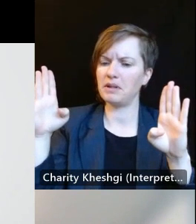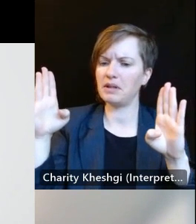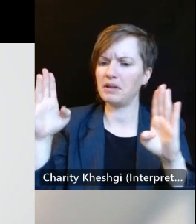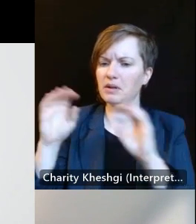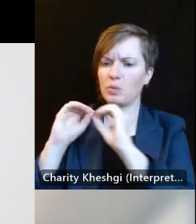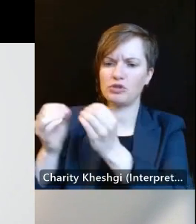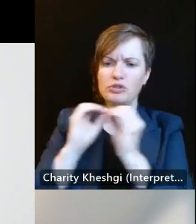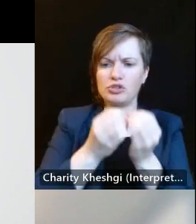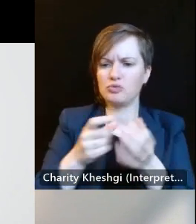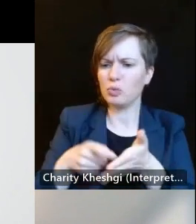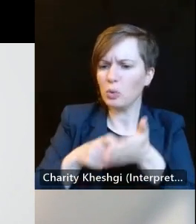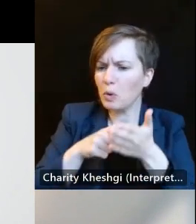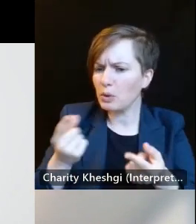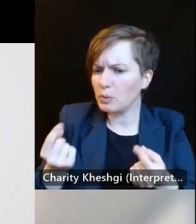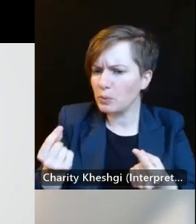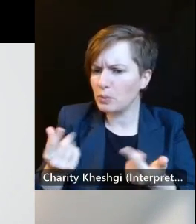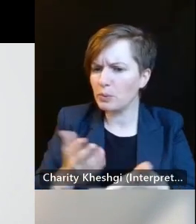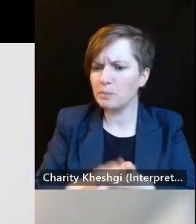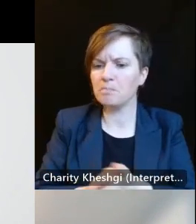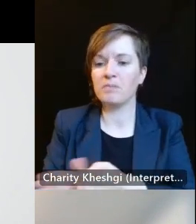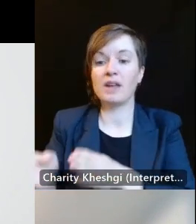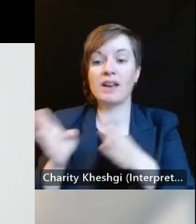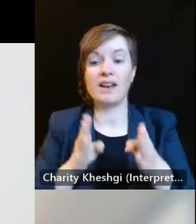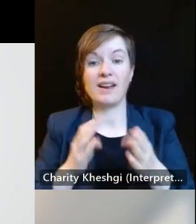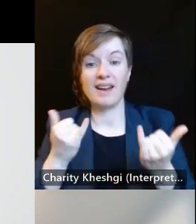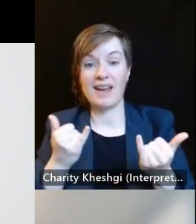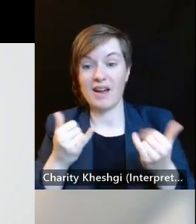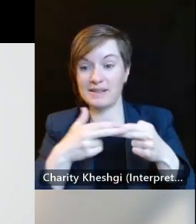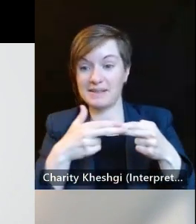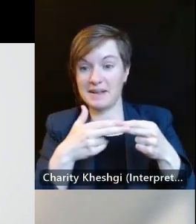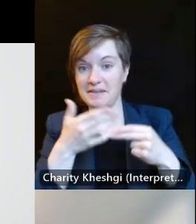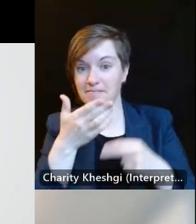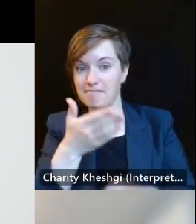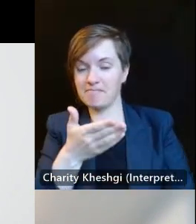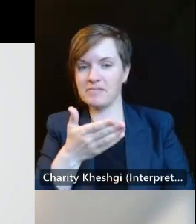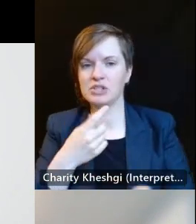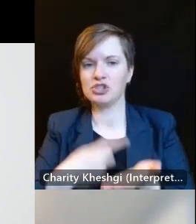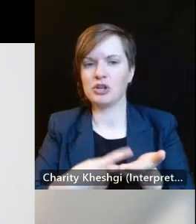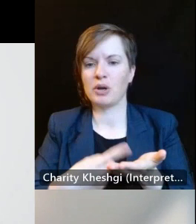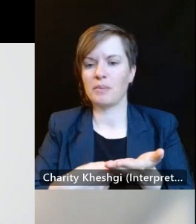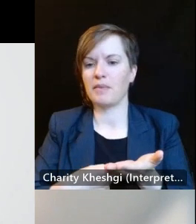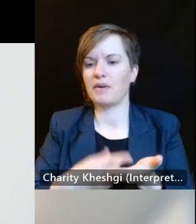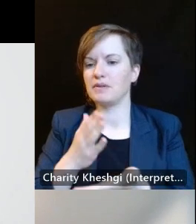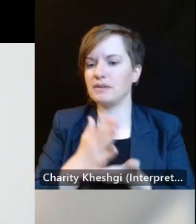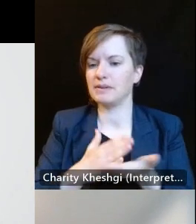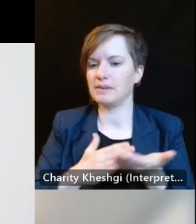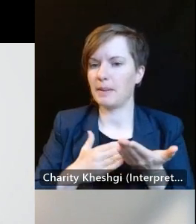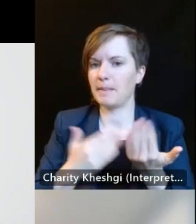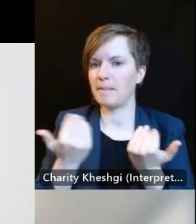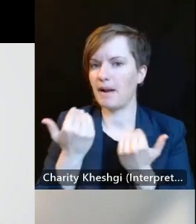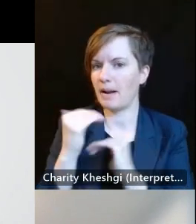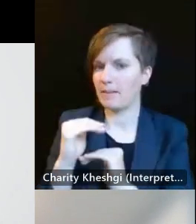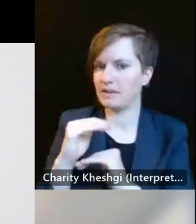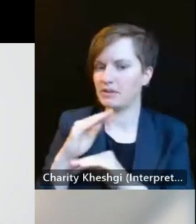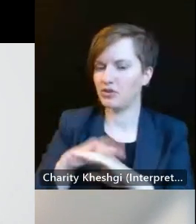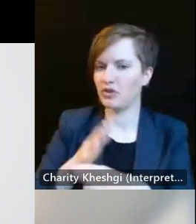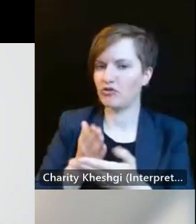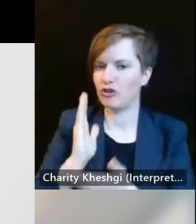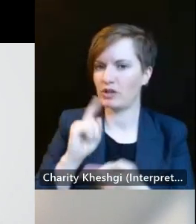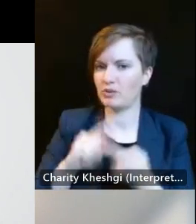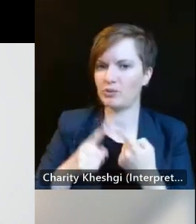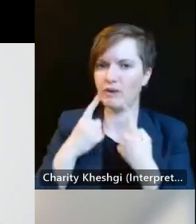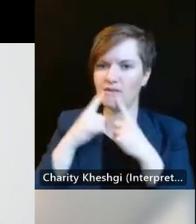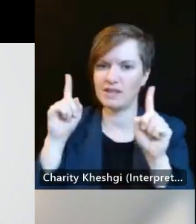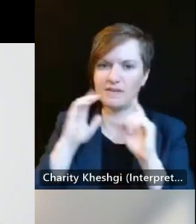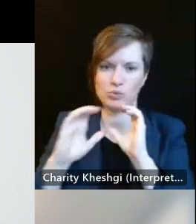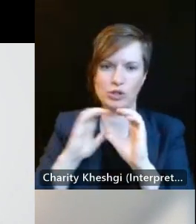a slide in here to just talk about some potential limits on the right to effective communication during